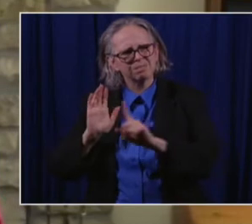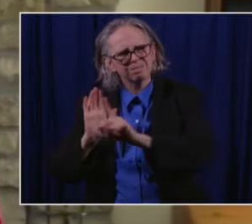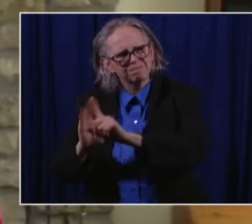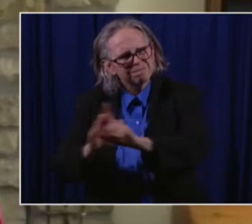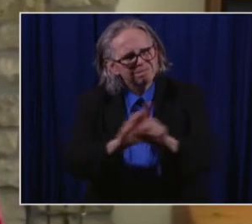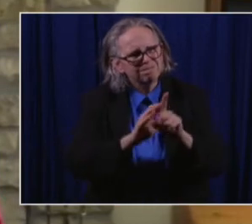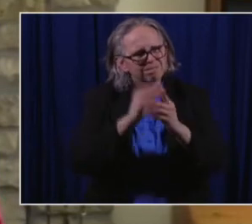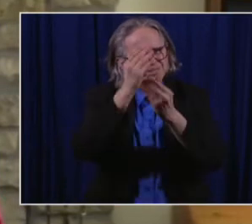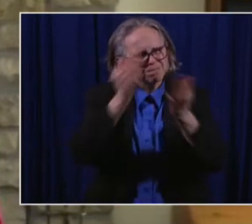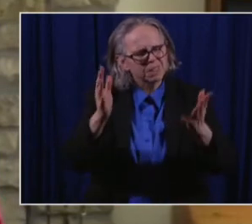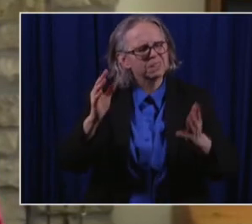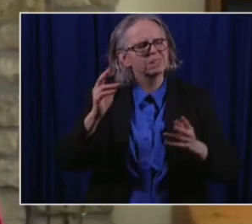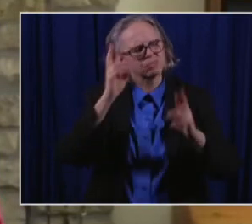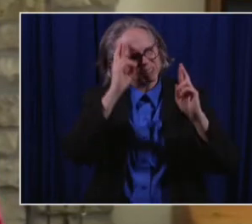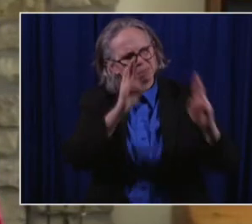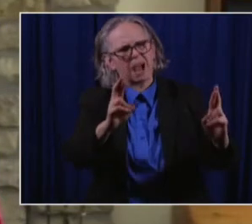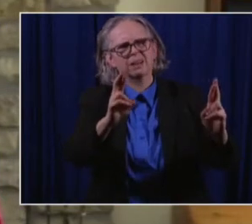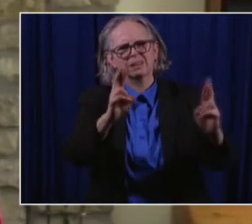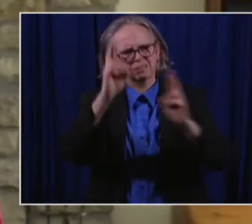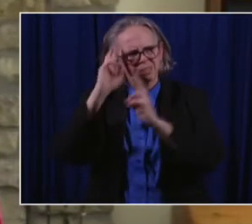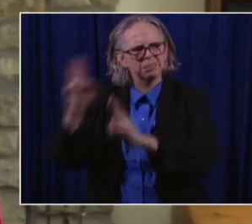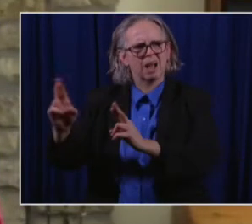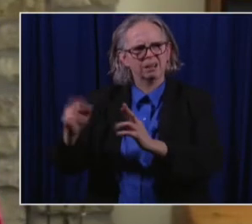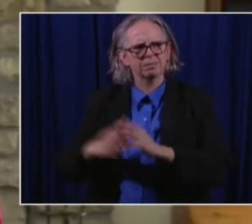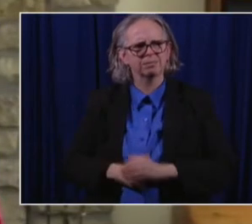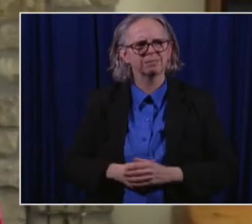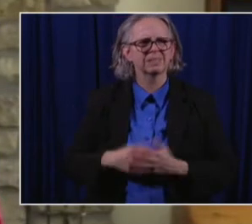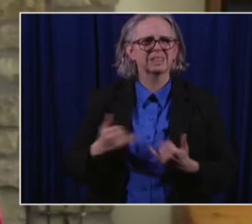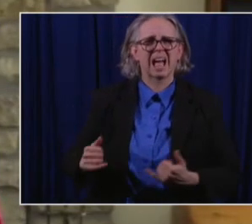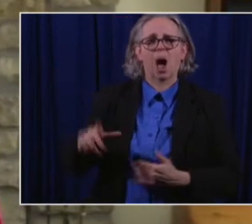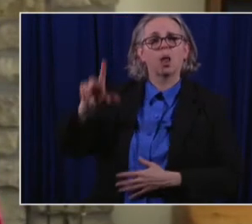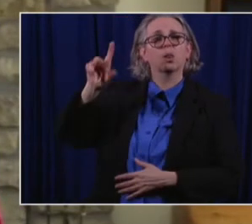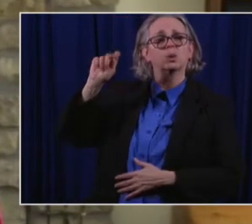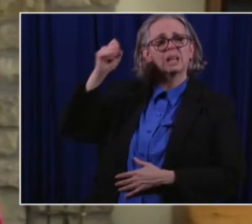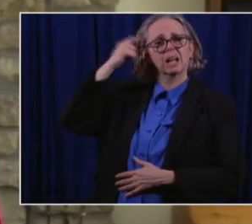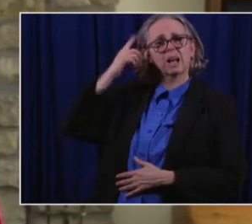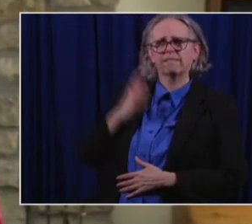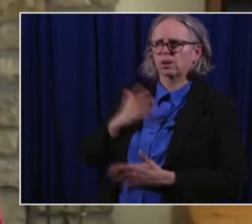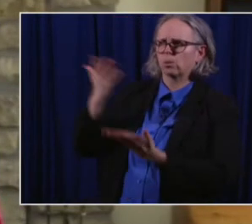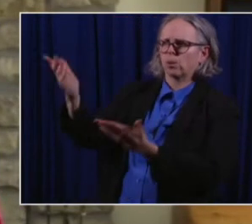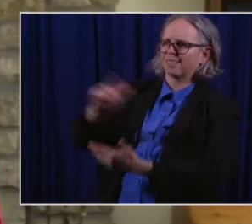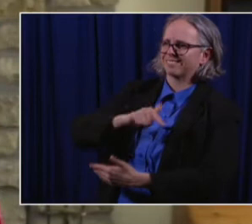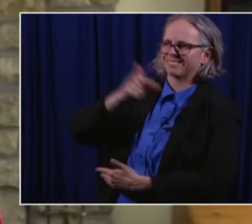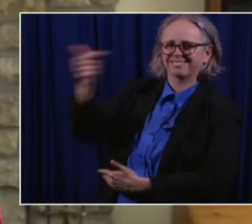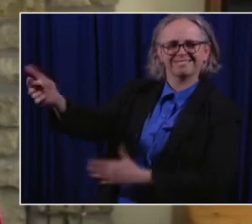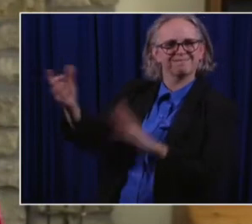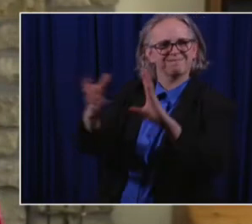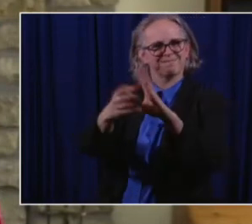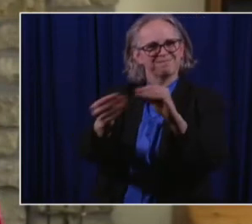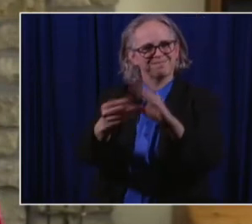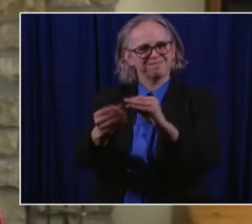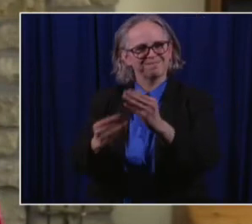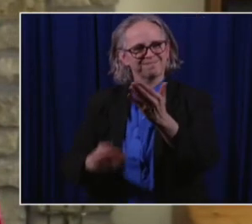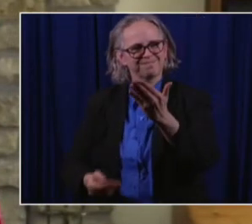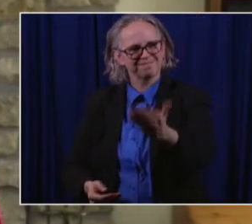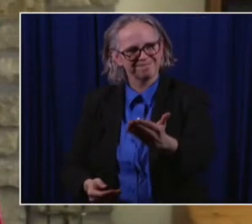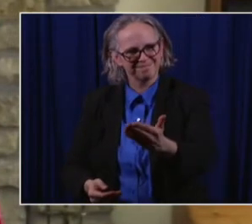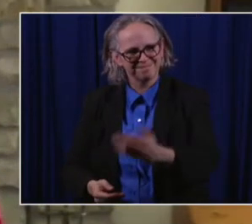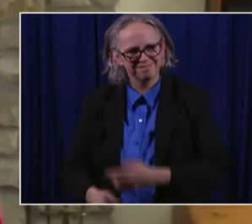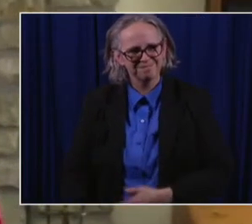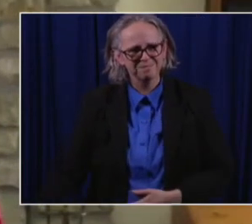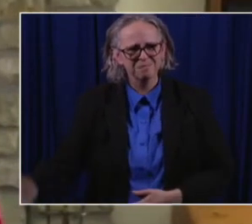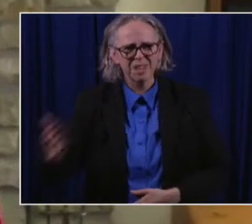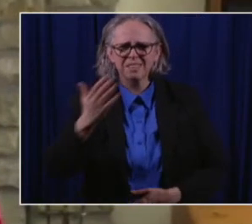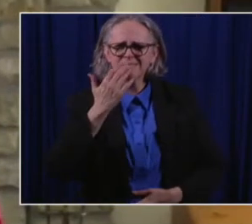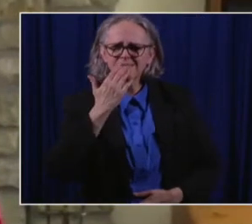the Lieutenant Governor. Thanks, Governor. As we were working through many of our calls this morning,